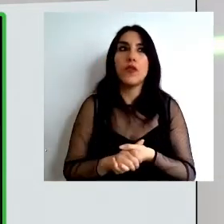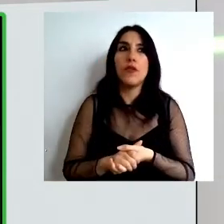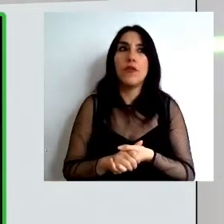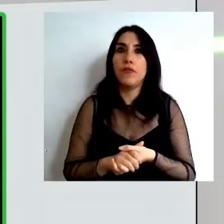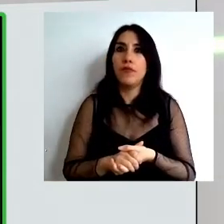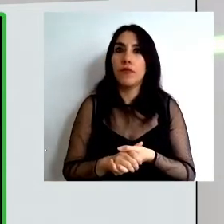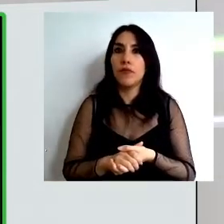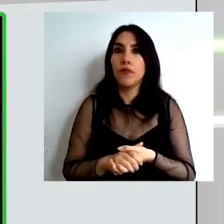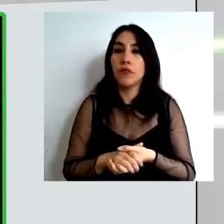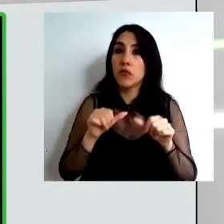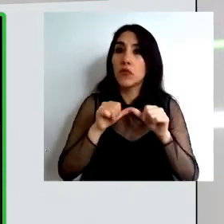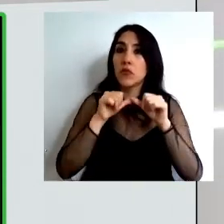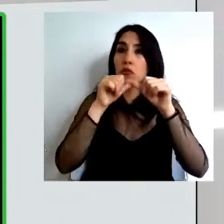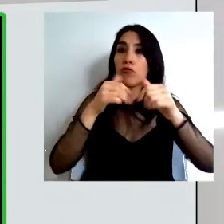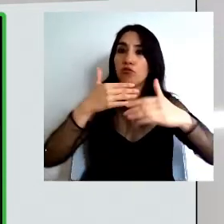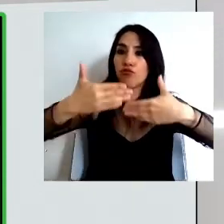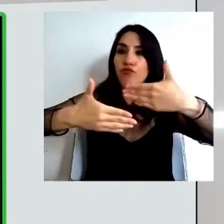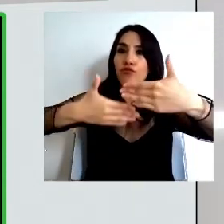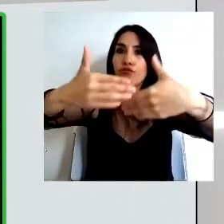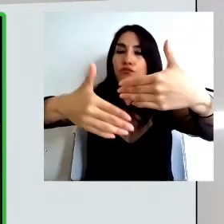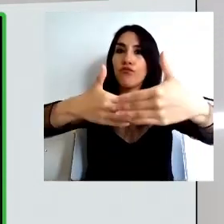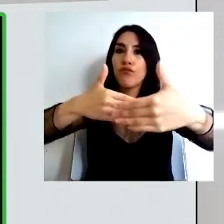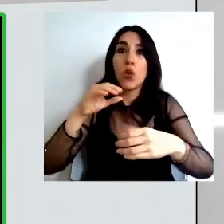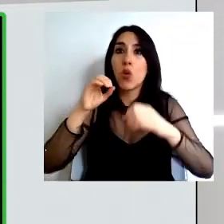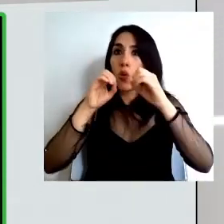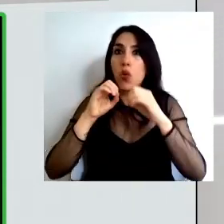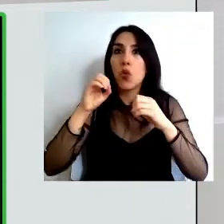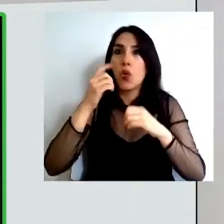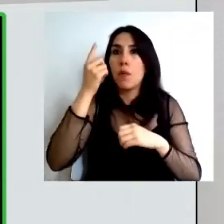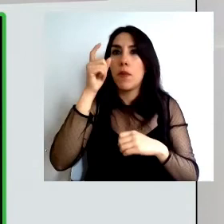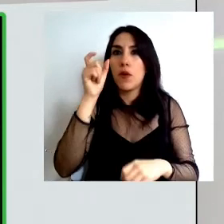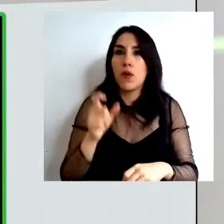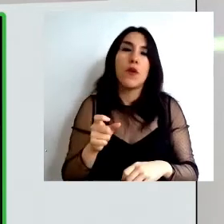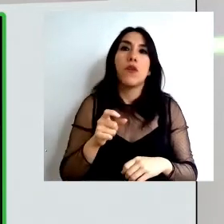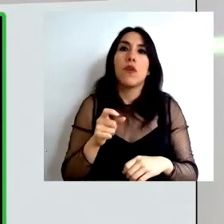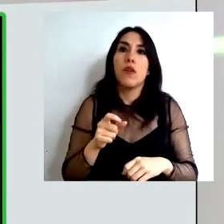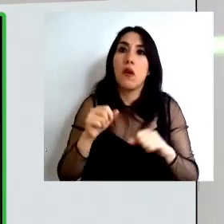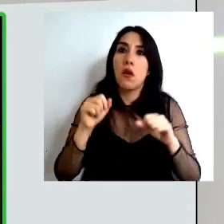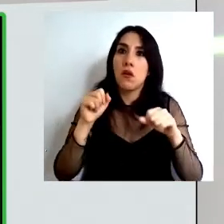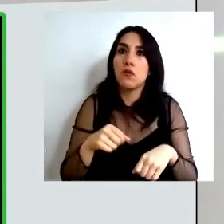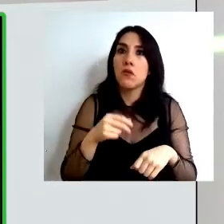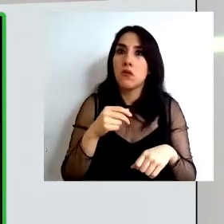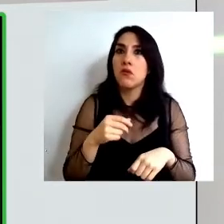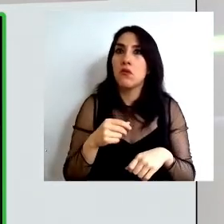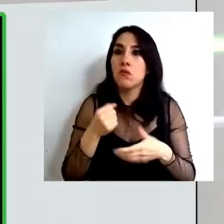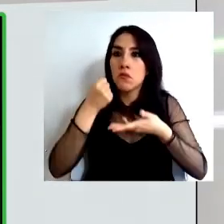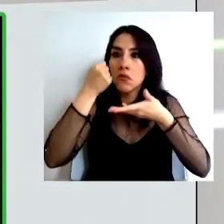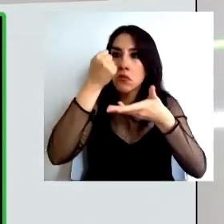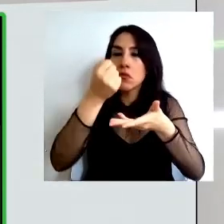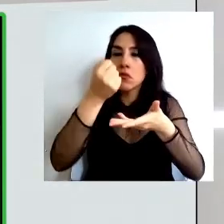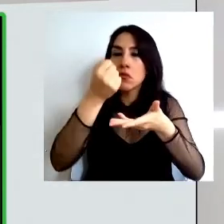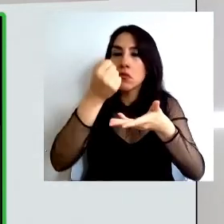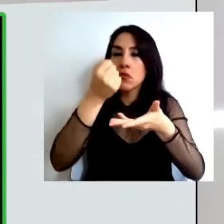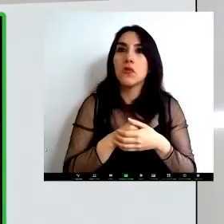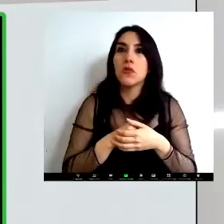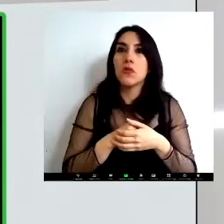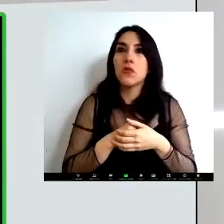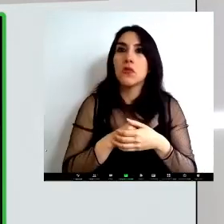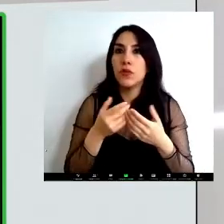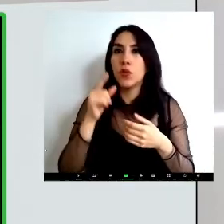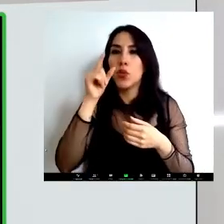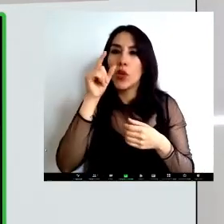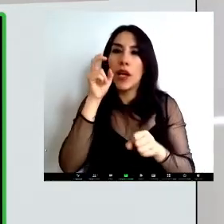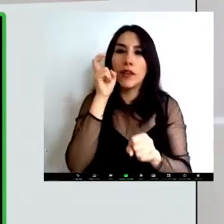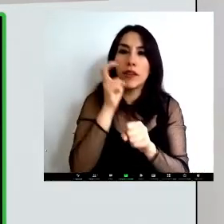it, just managing expectations for them as well. We're reaching the end of this session. I hope this has